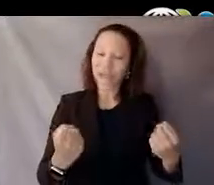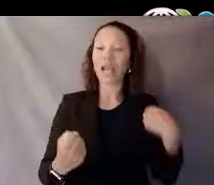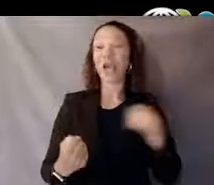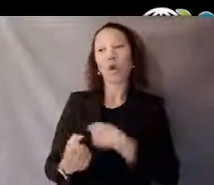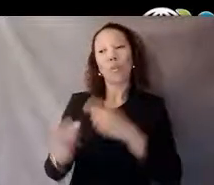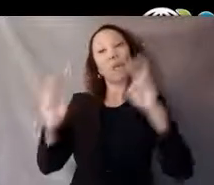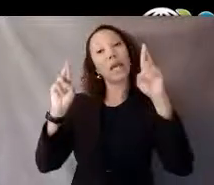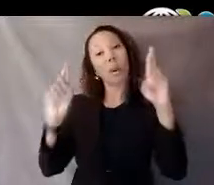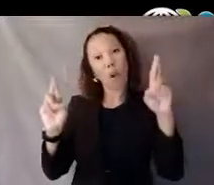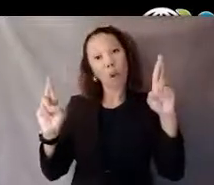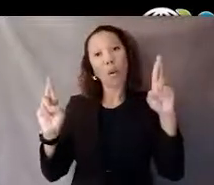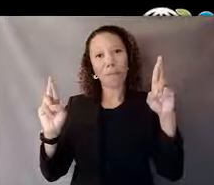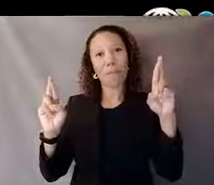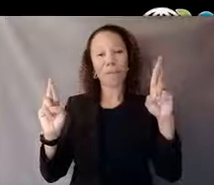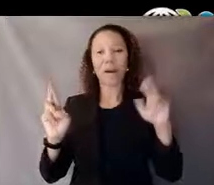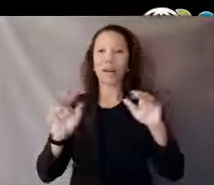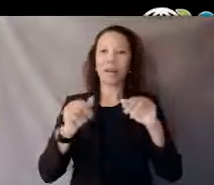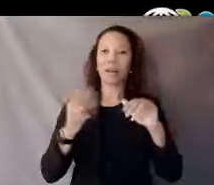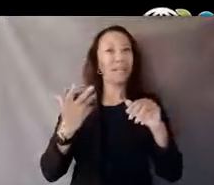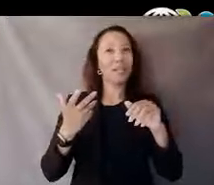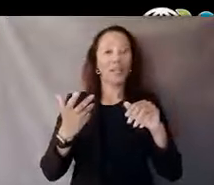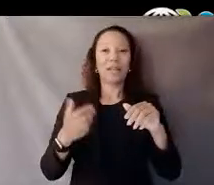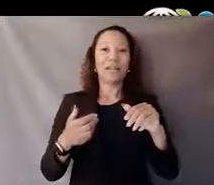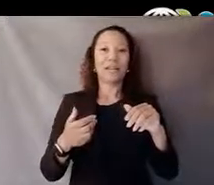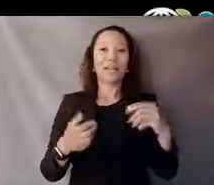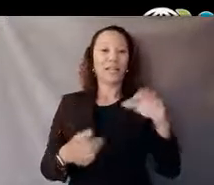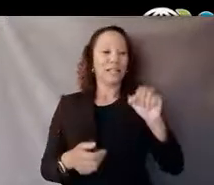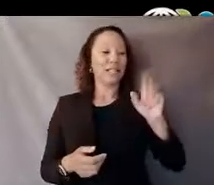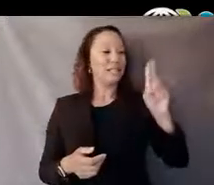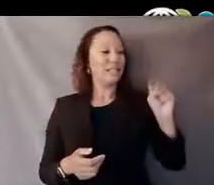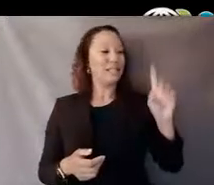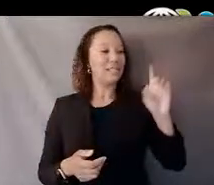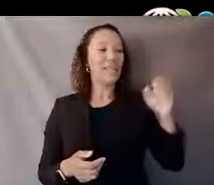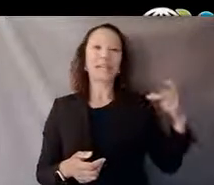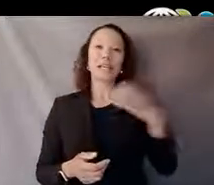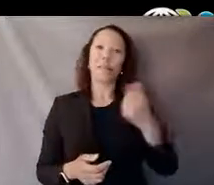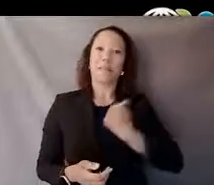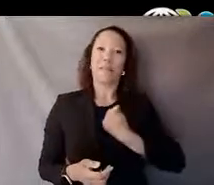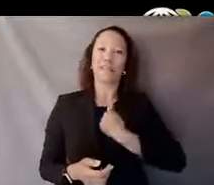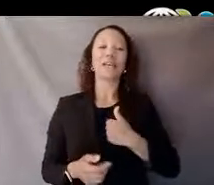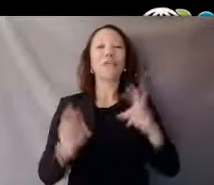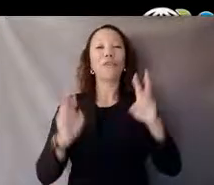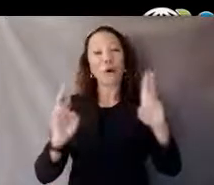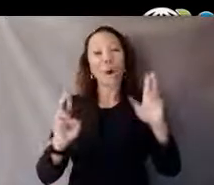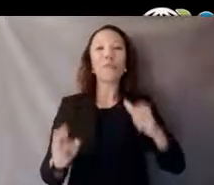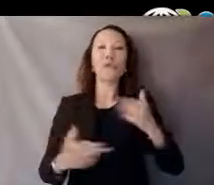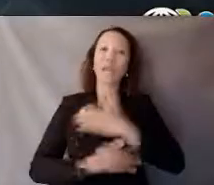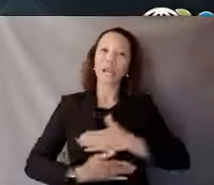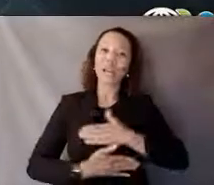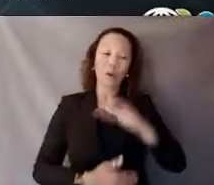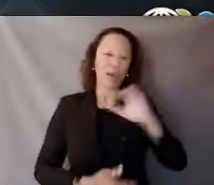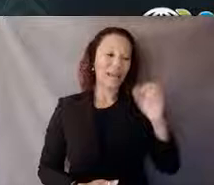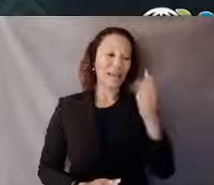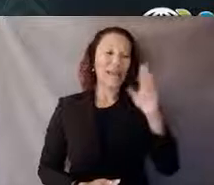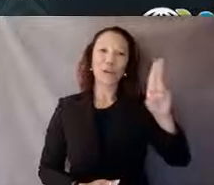hope that, Sandeep and I hope that you have all enjoyed our daily editions of EGU News.